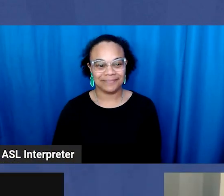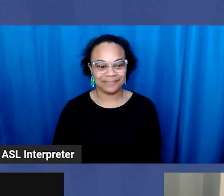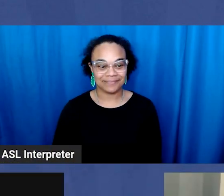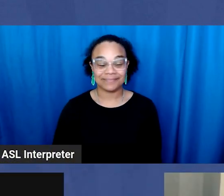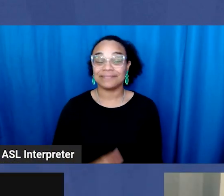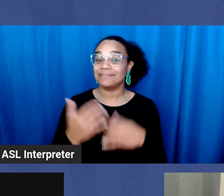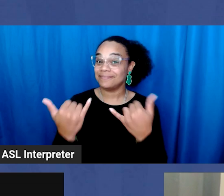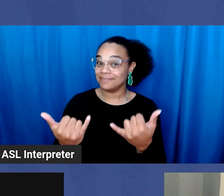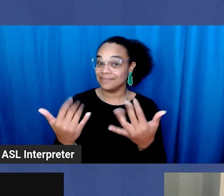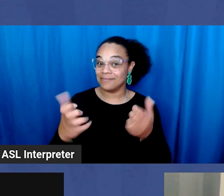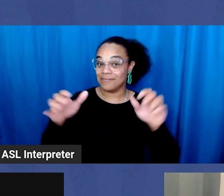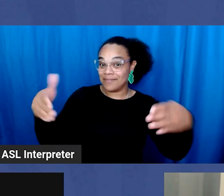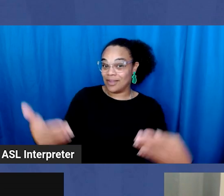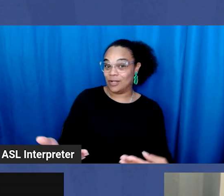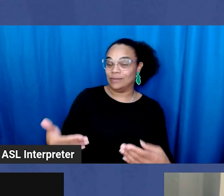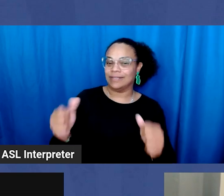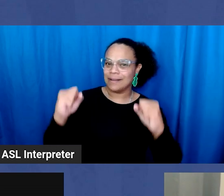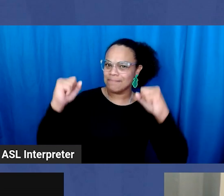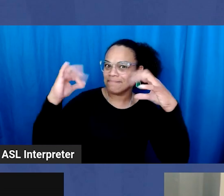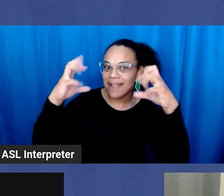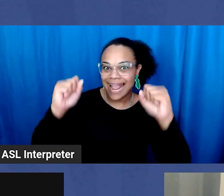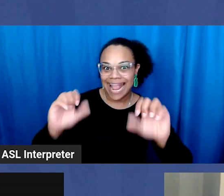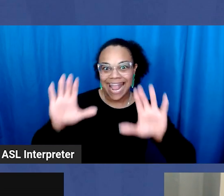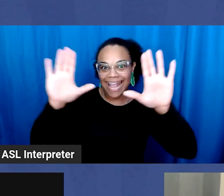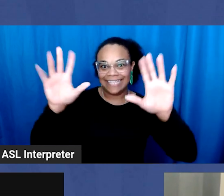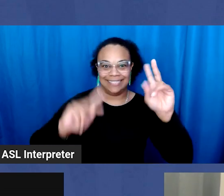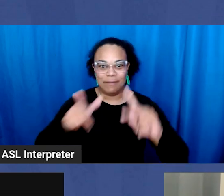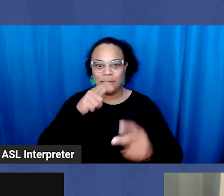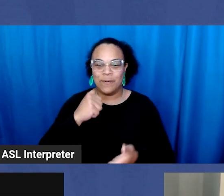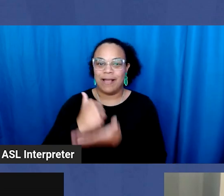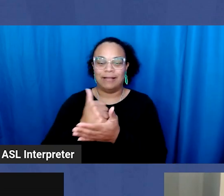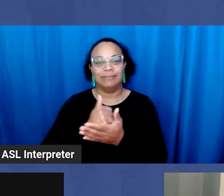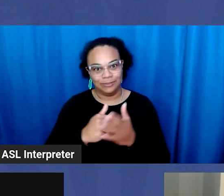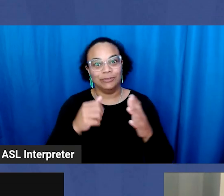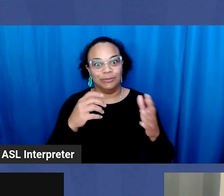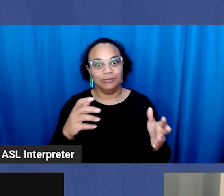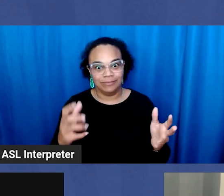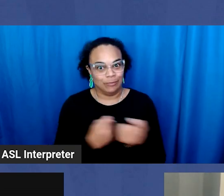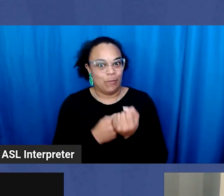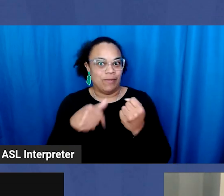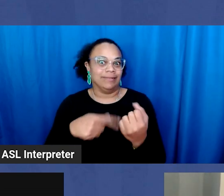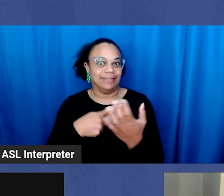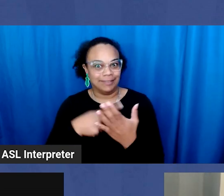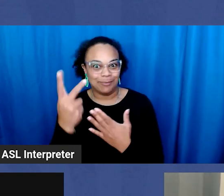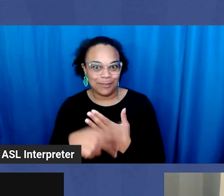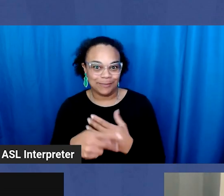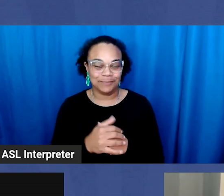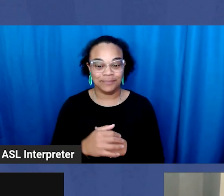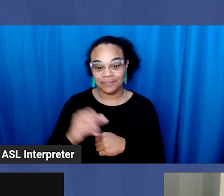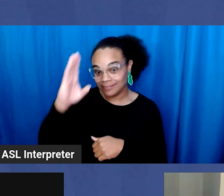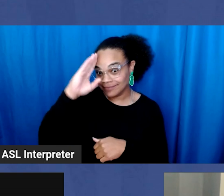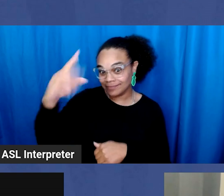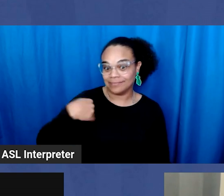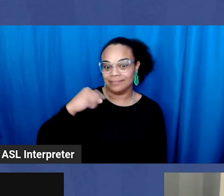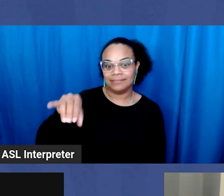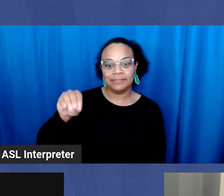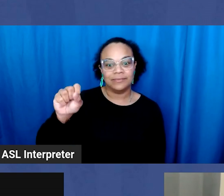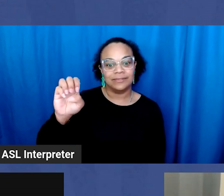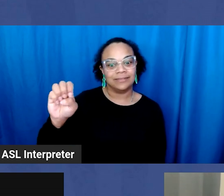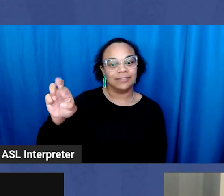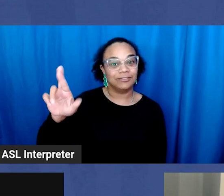And now I would like to introduce the amazing people who helped to make this program possible. Hi, everyone. I'm Jose